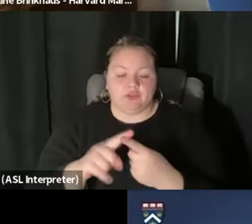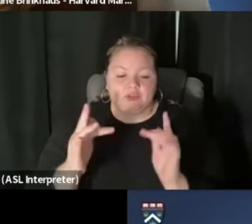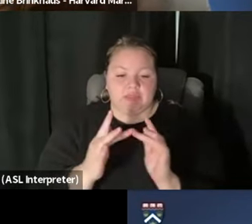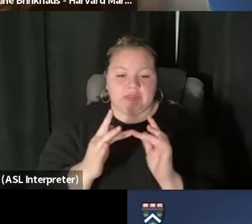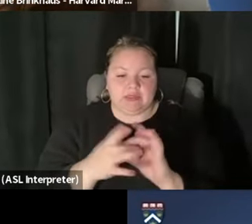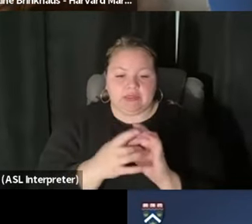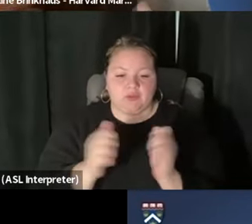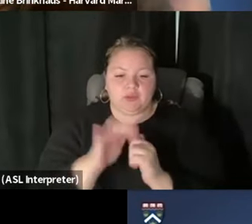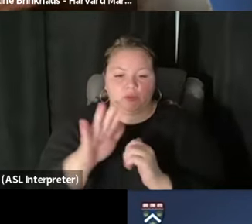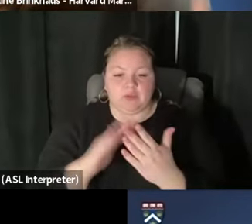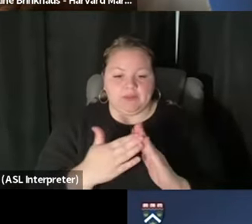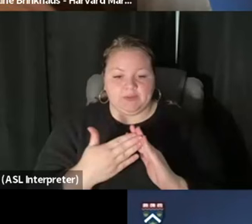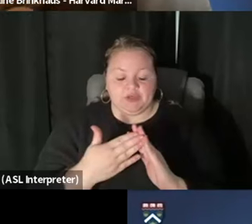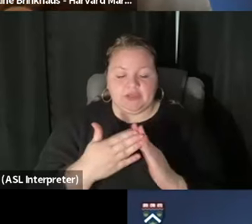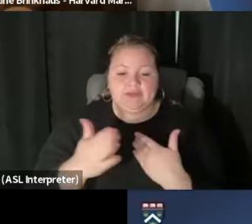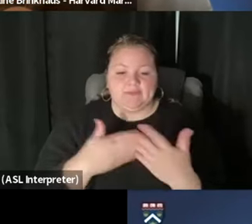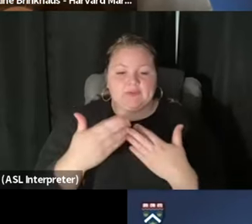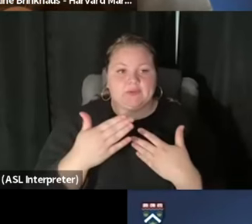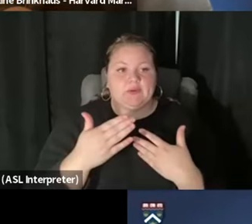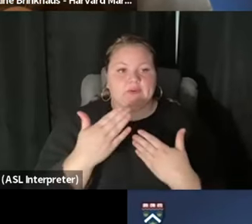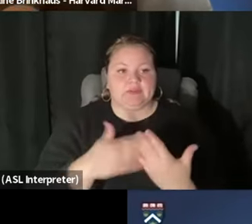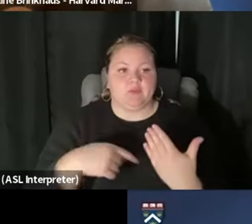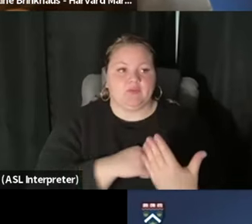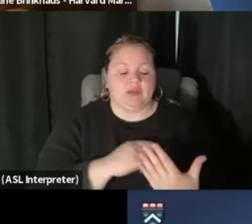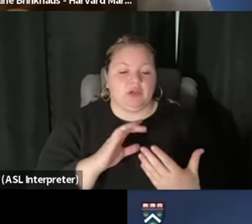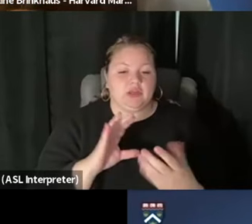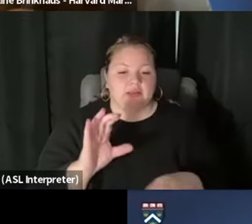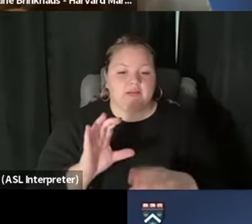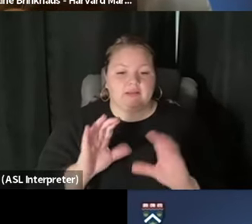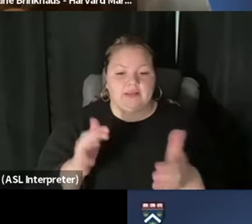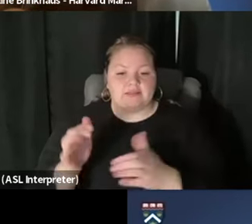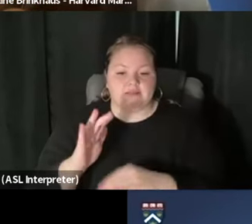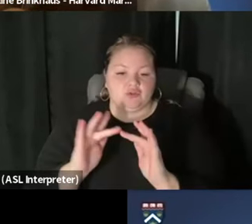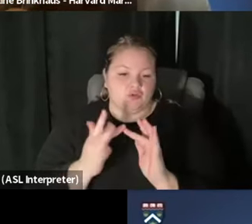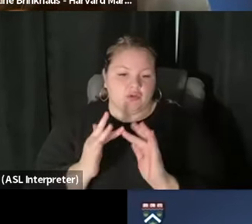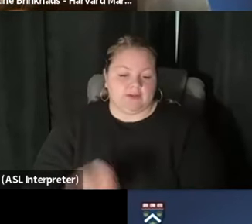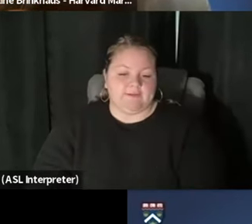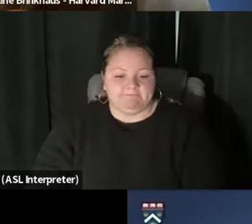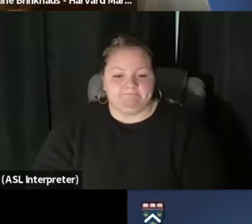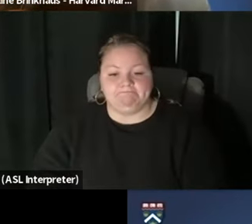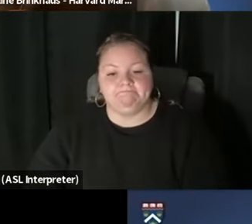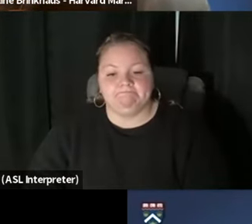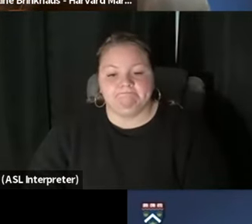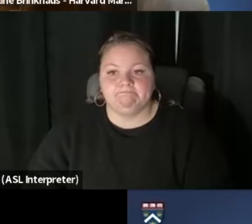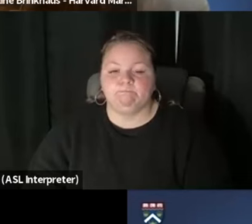community, despite the fact that some of our classes are online. How you've been able to do that?